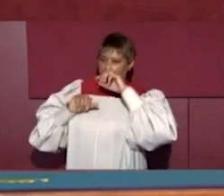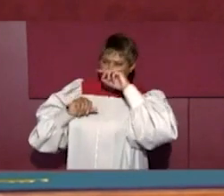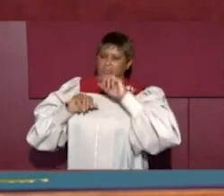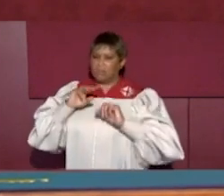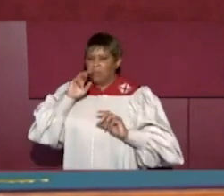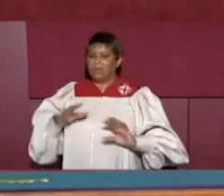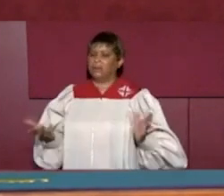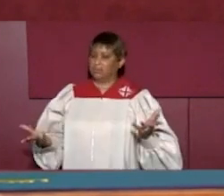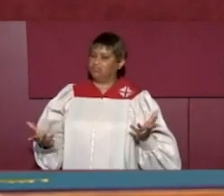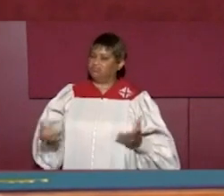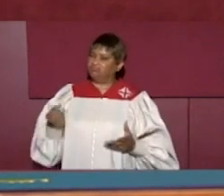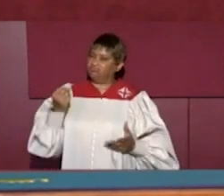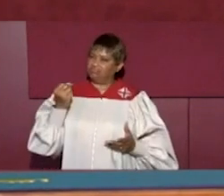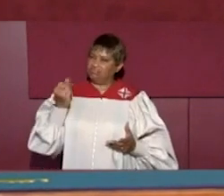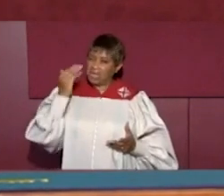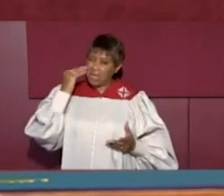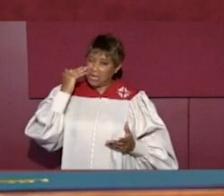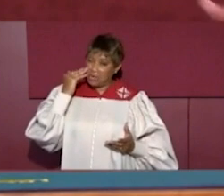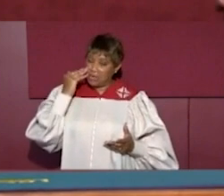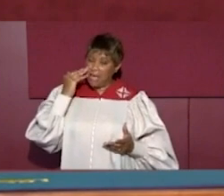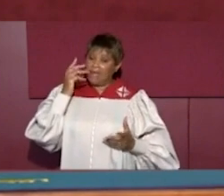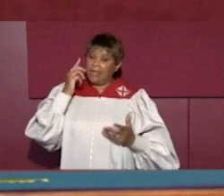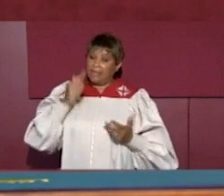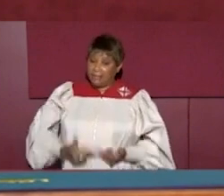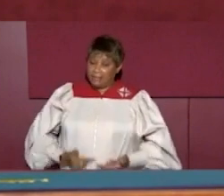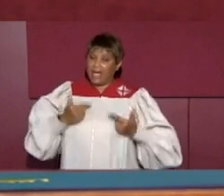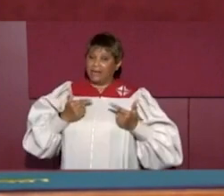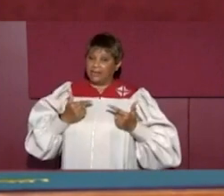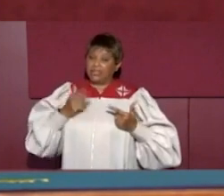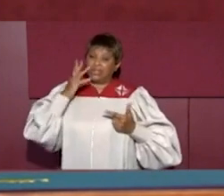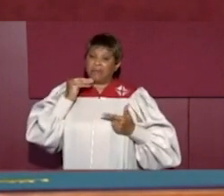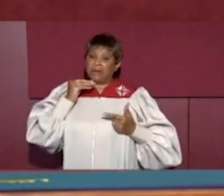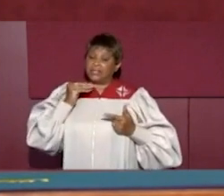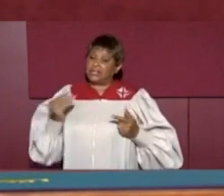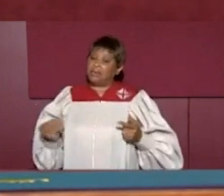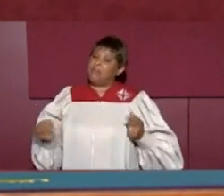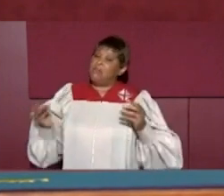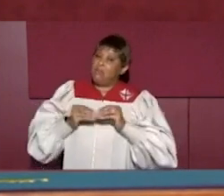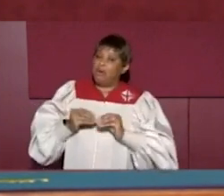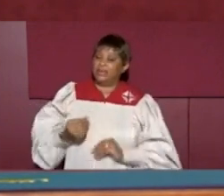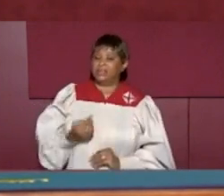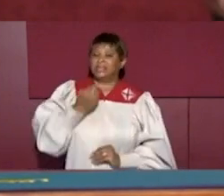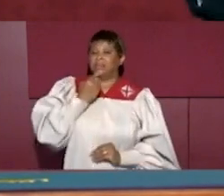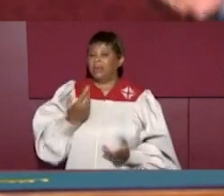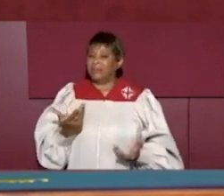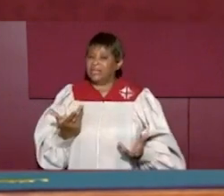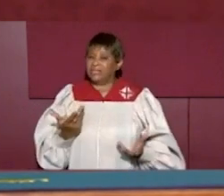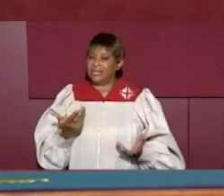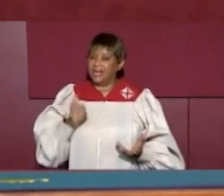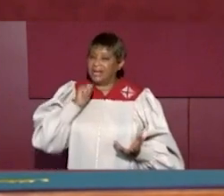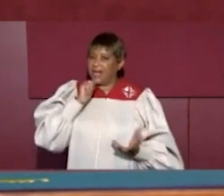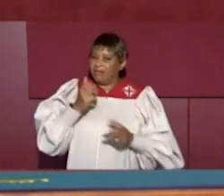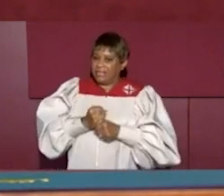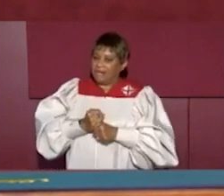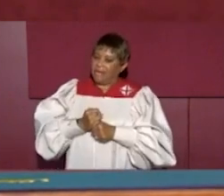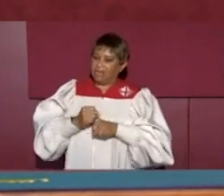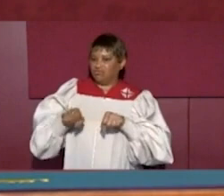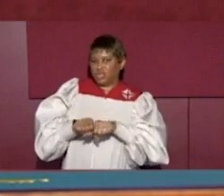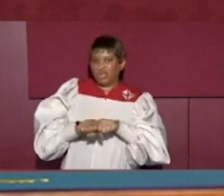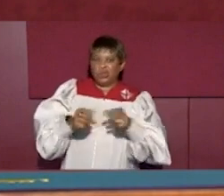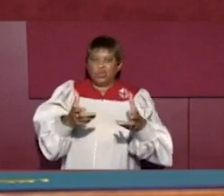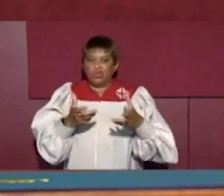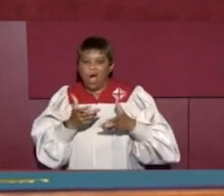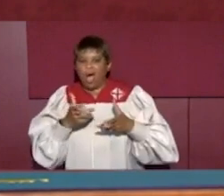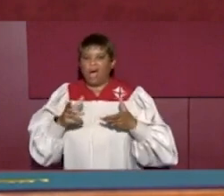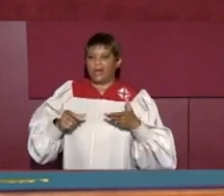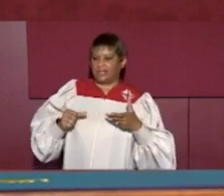See, because I knew in life, you're going to have bigger disappointments than not going to McDonald's. You're going to have bigger disappointment than not getting the pair of shoes that you want, or